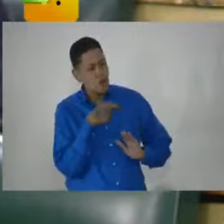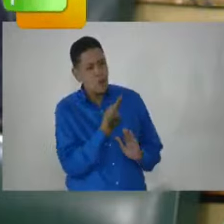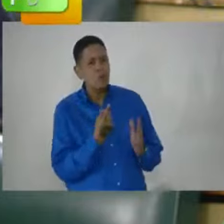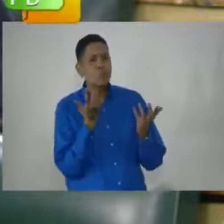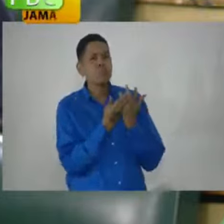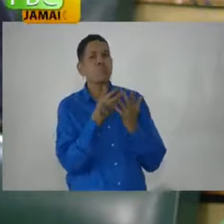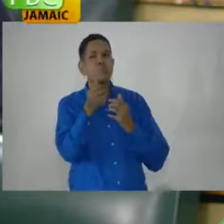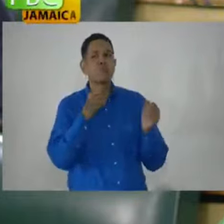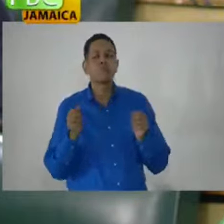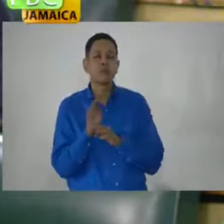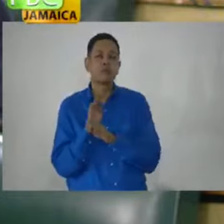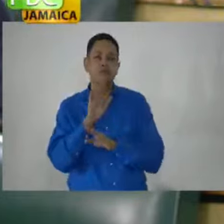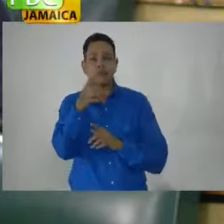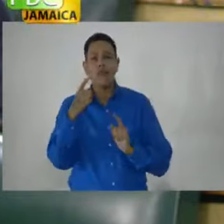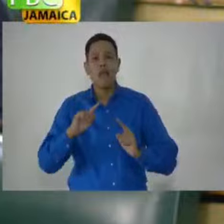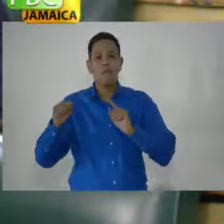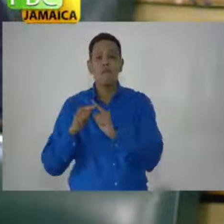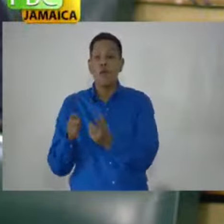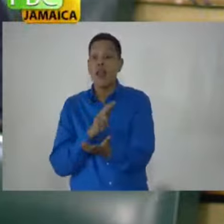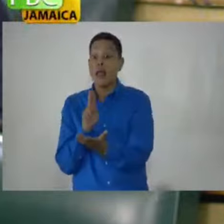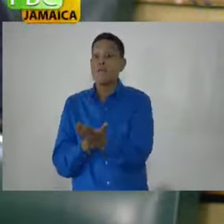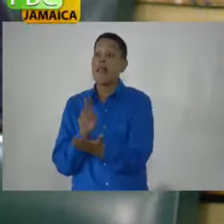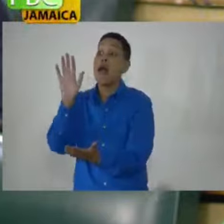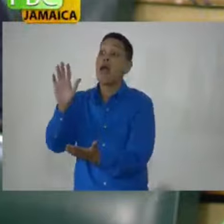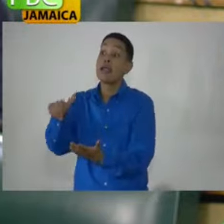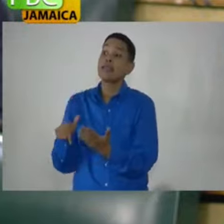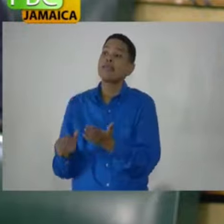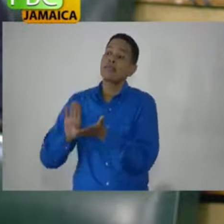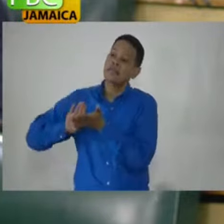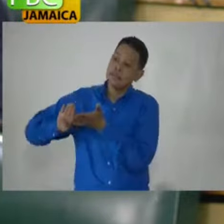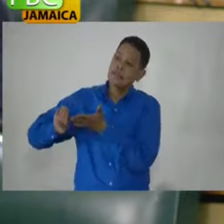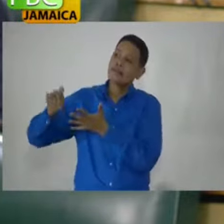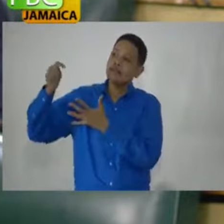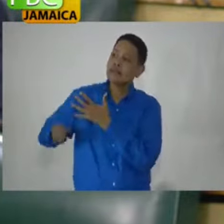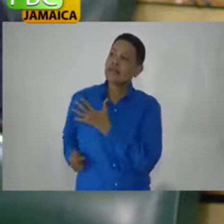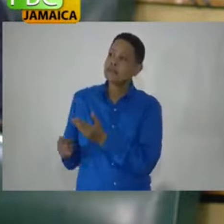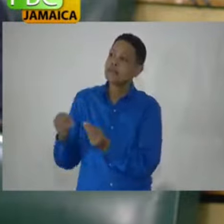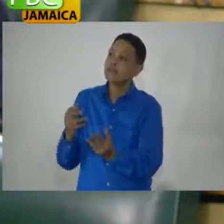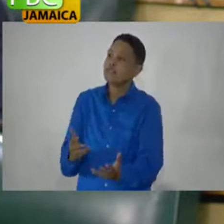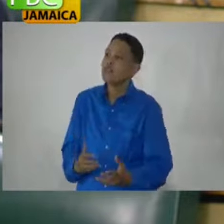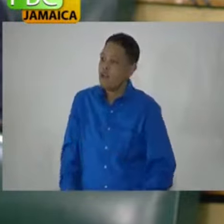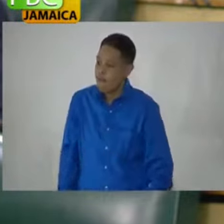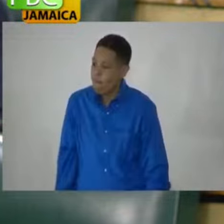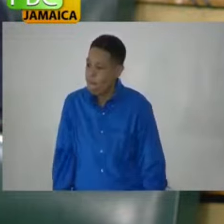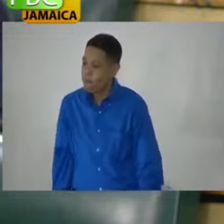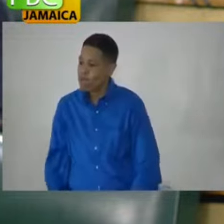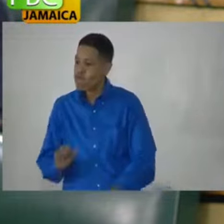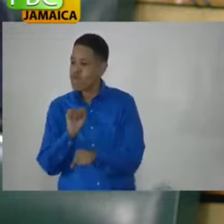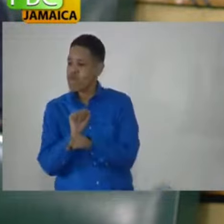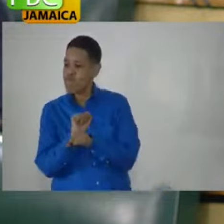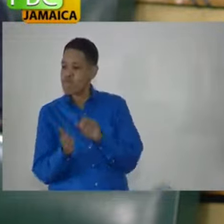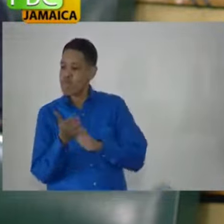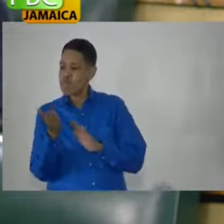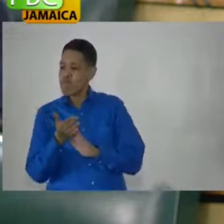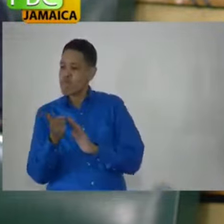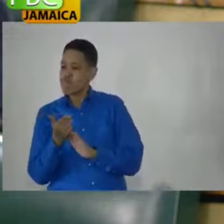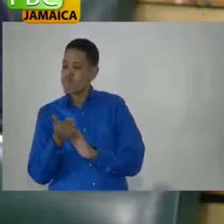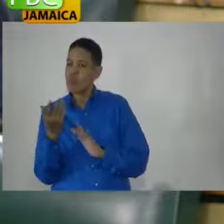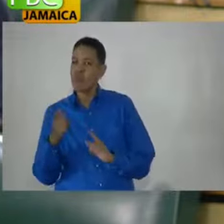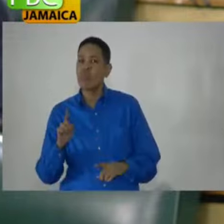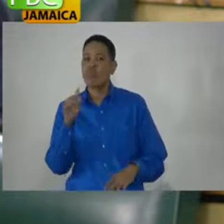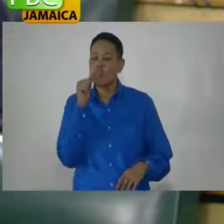eligible businesses when applying the set-asides provision. work is underway.